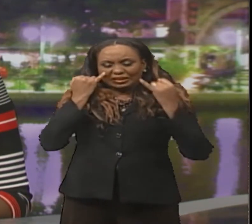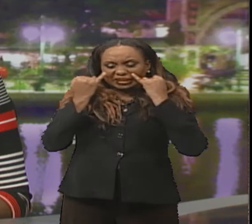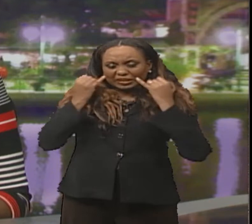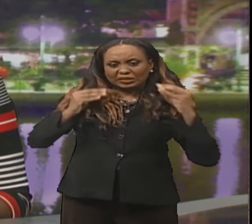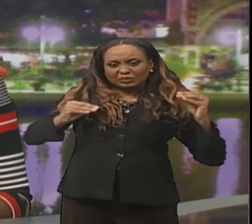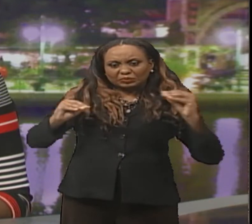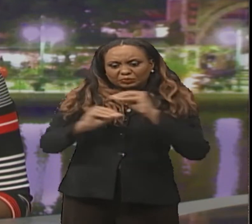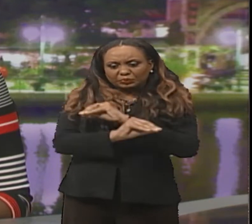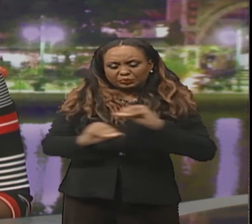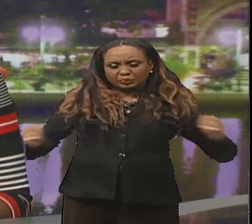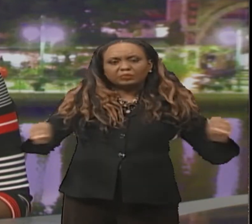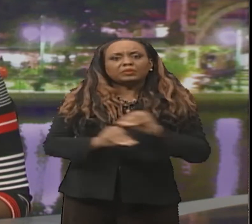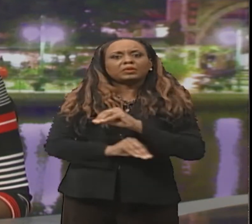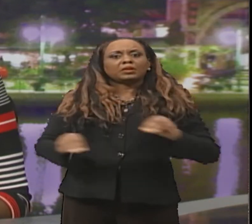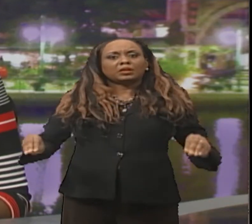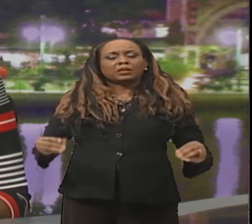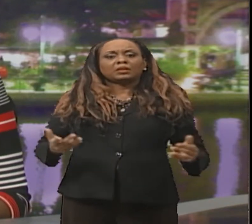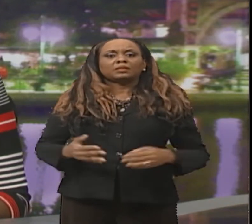redeploy where necessary.